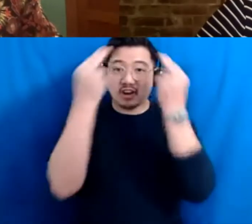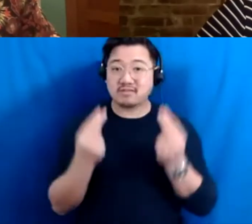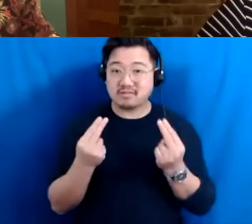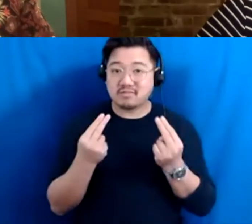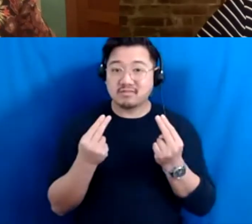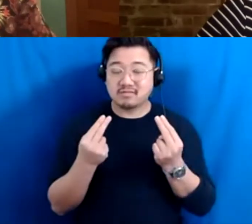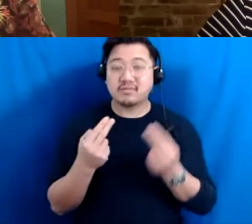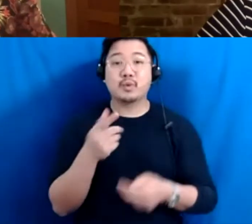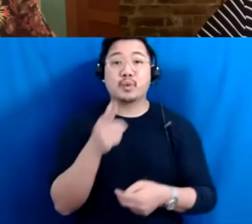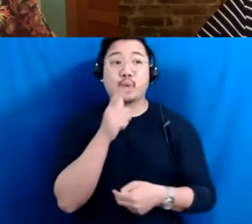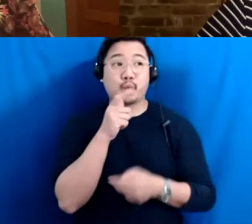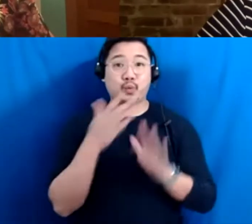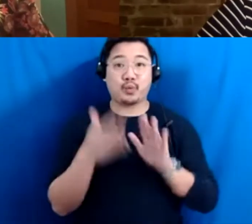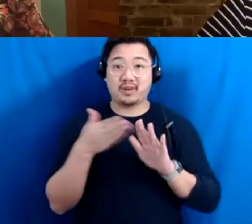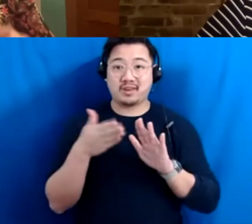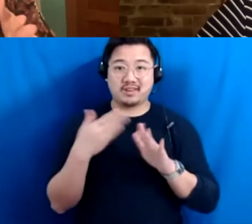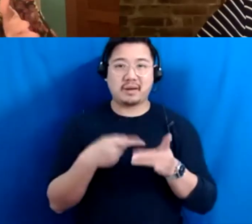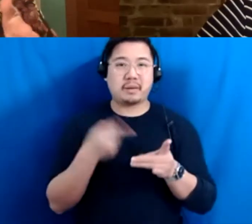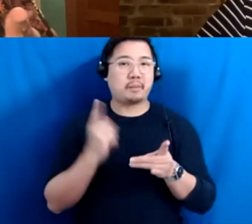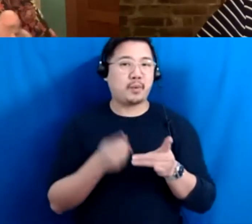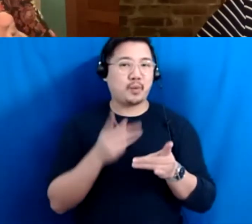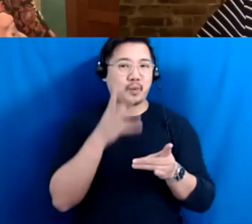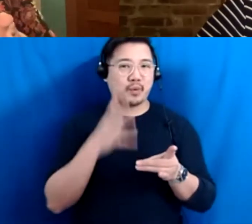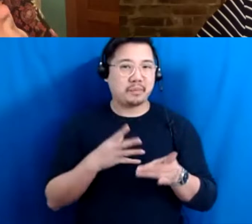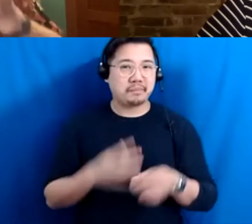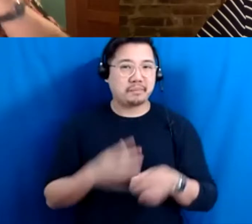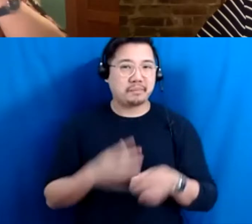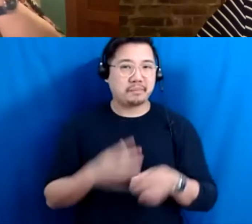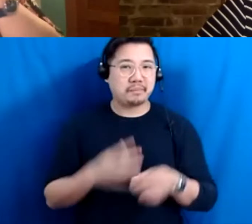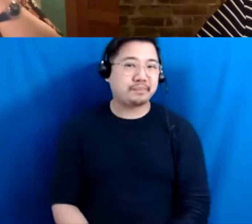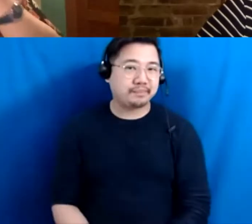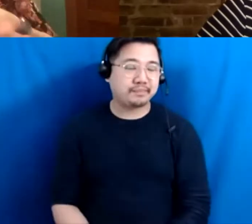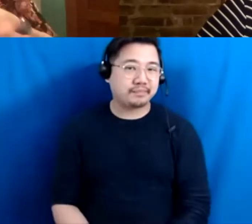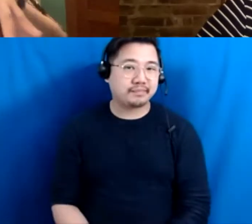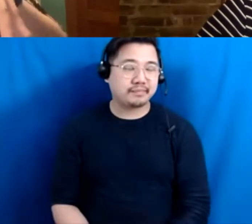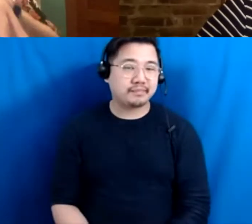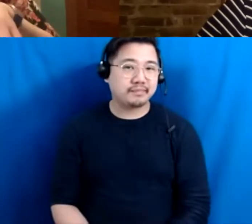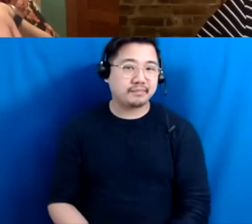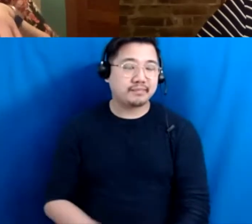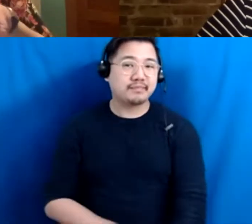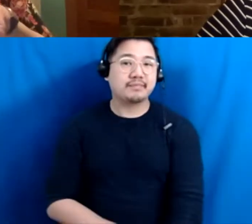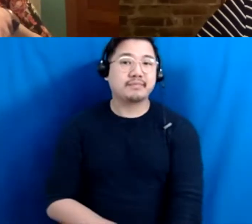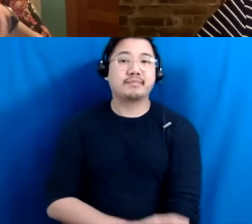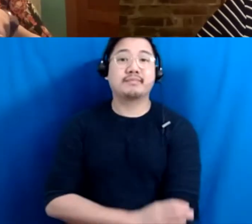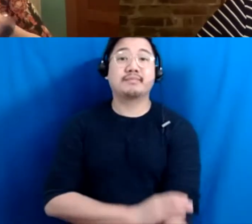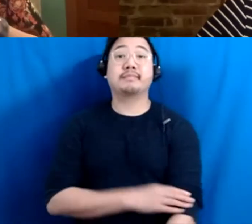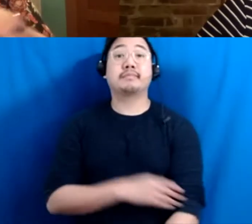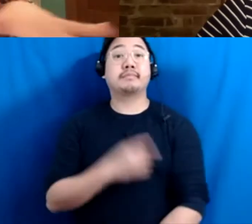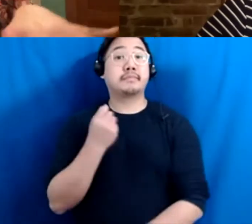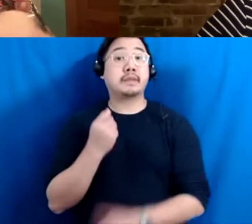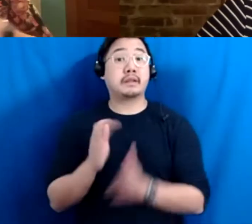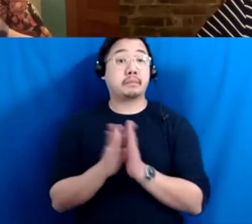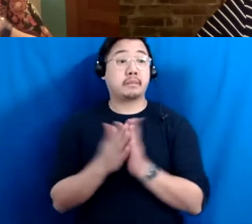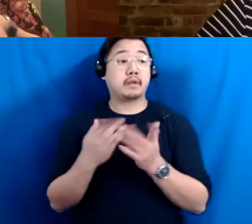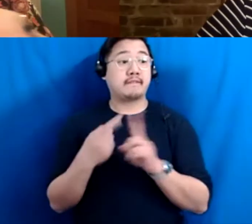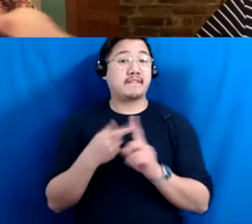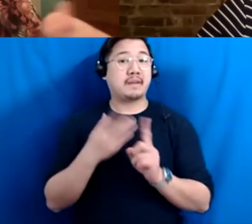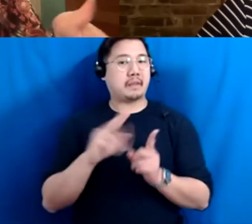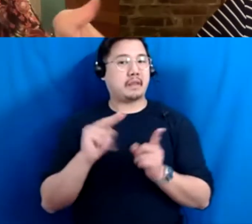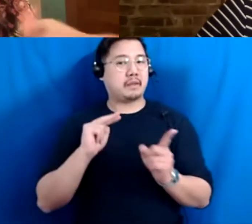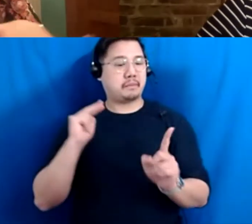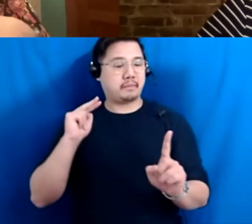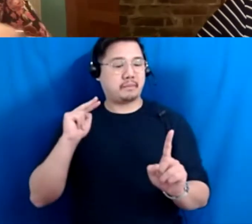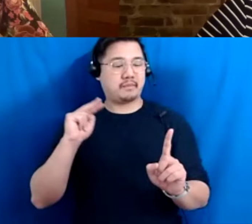Buddhist woman. And so all of this stuff is seen from their perspective for the most part, although